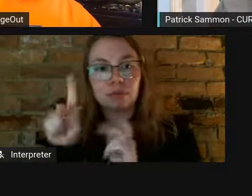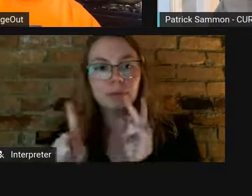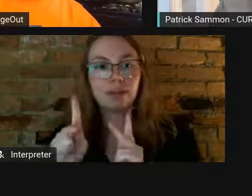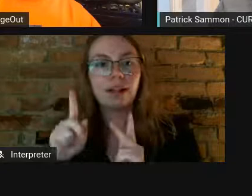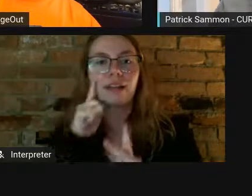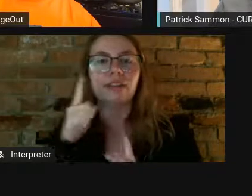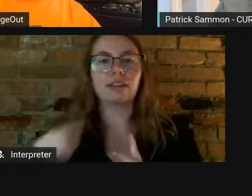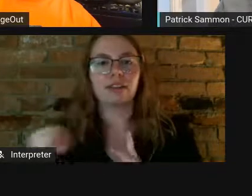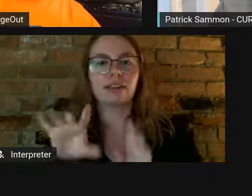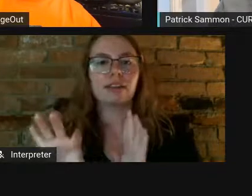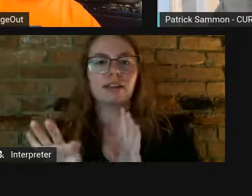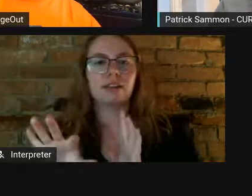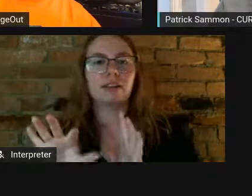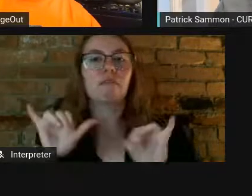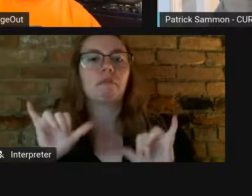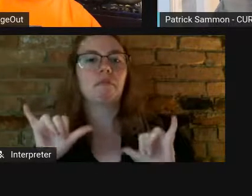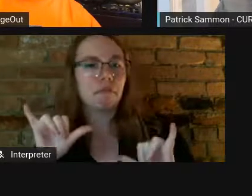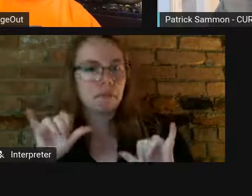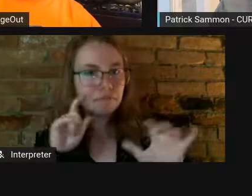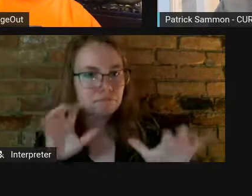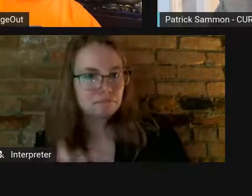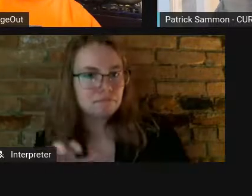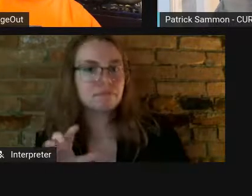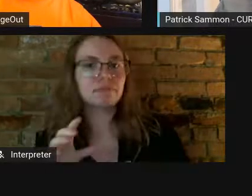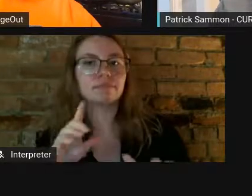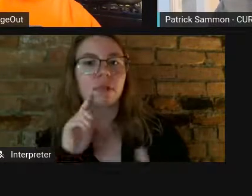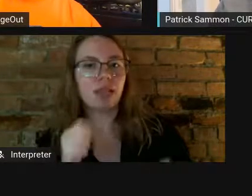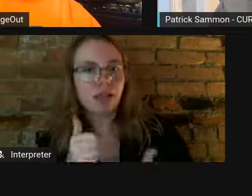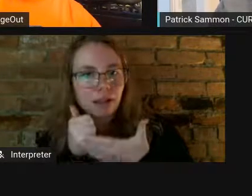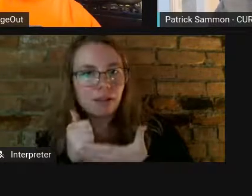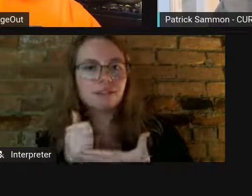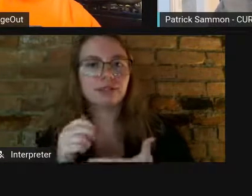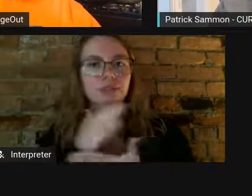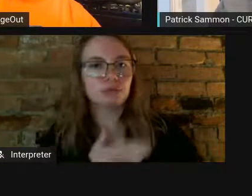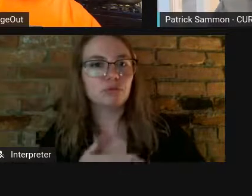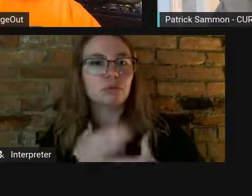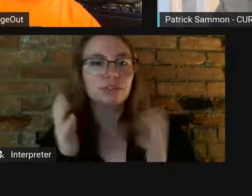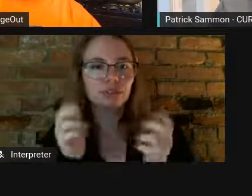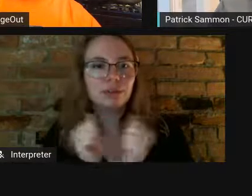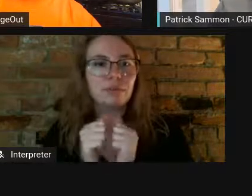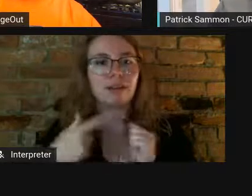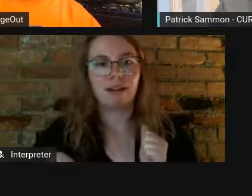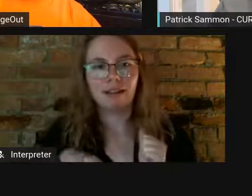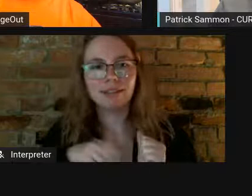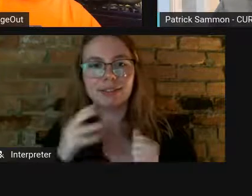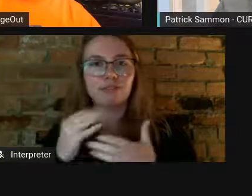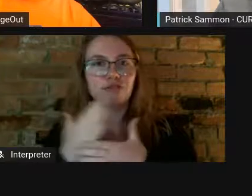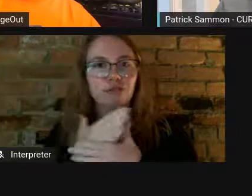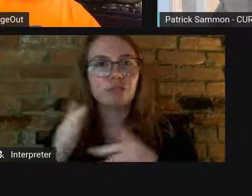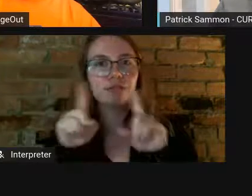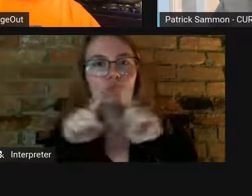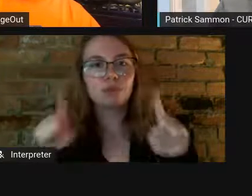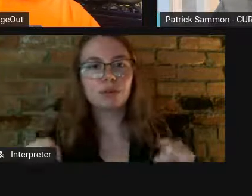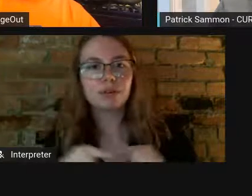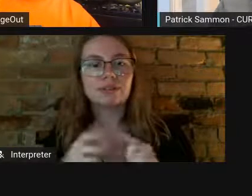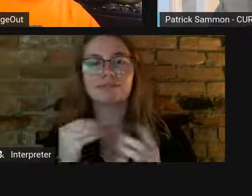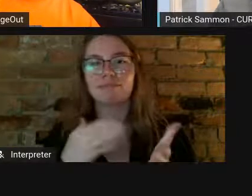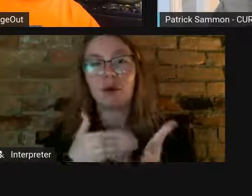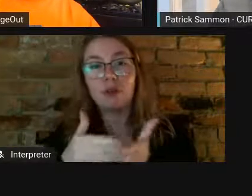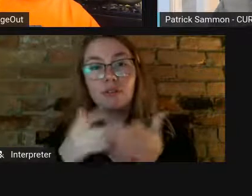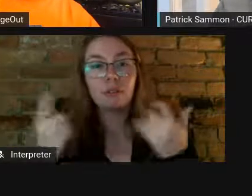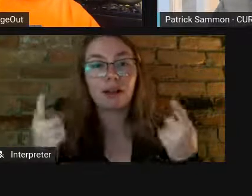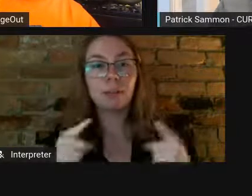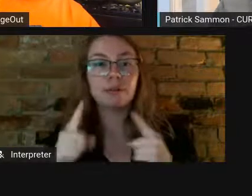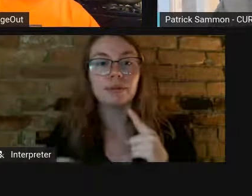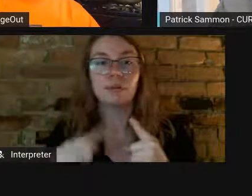really helpful. And I think they really enjoyed talking with us and sharing their stories. And often when we were in a